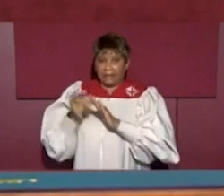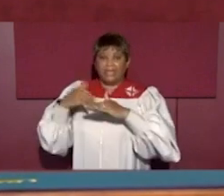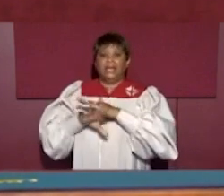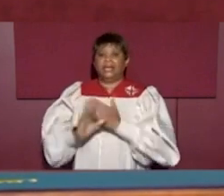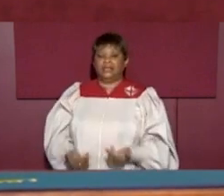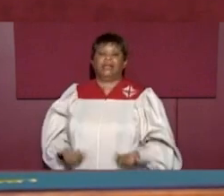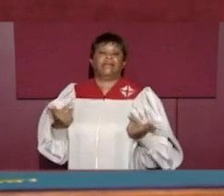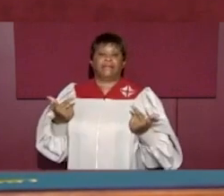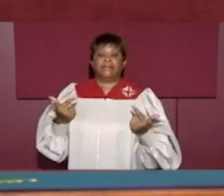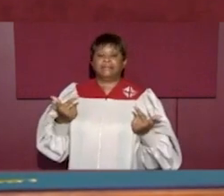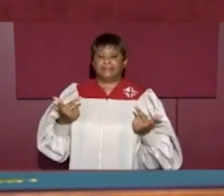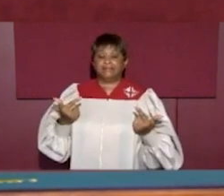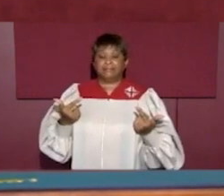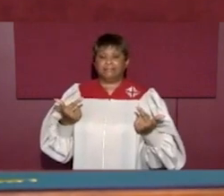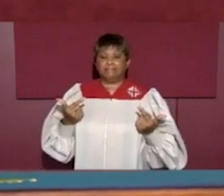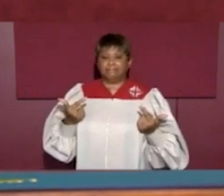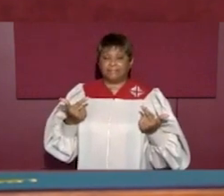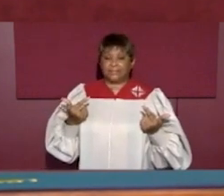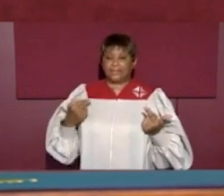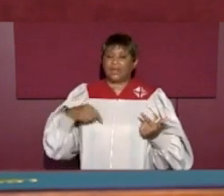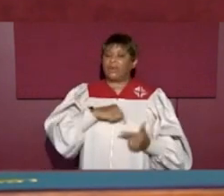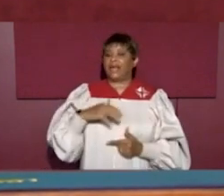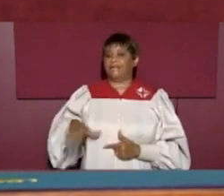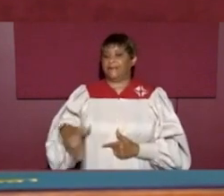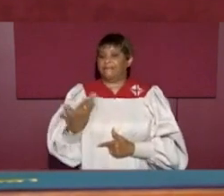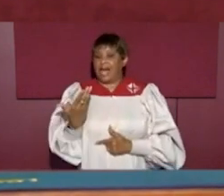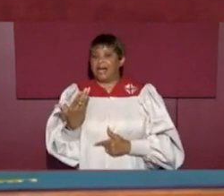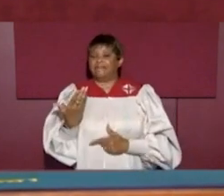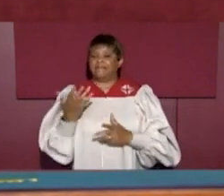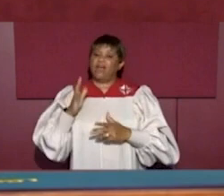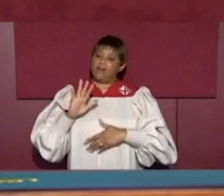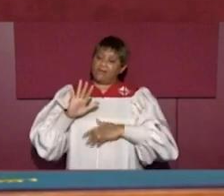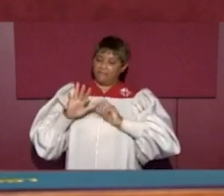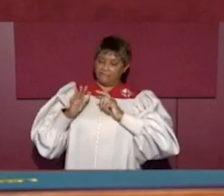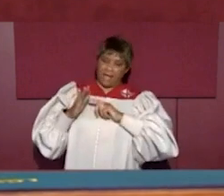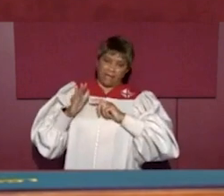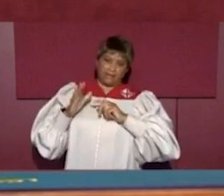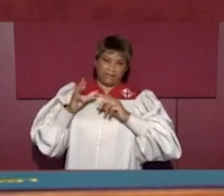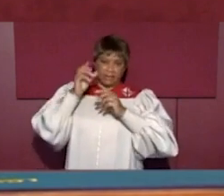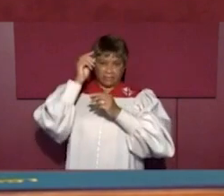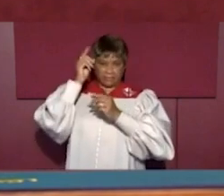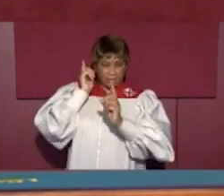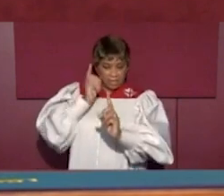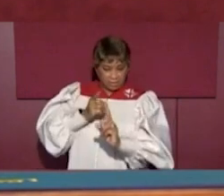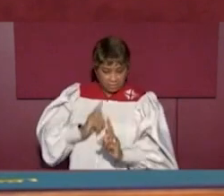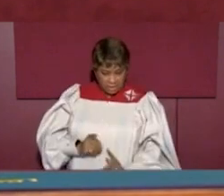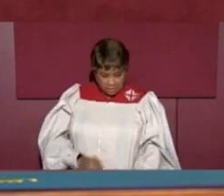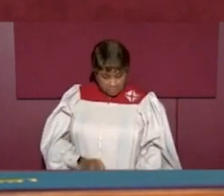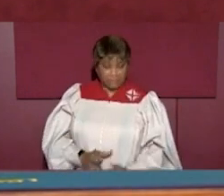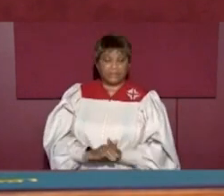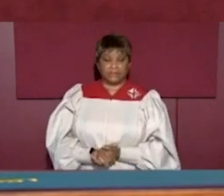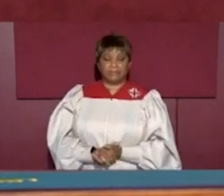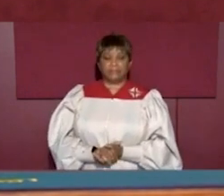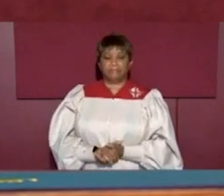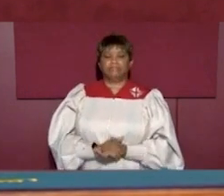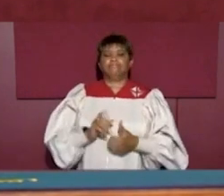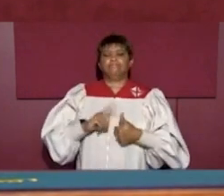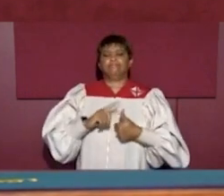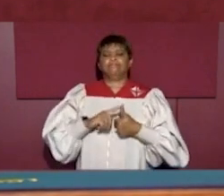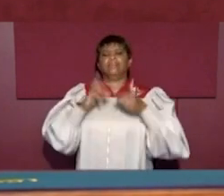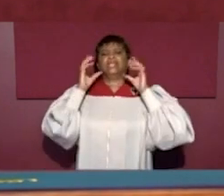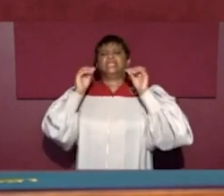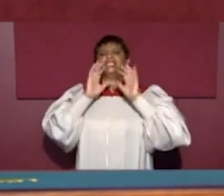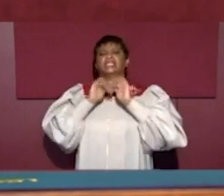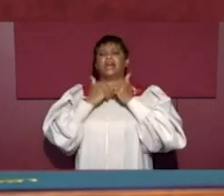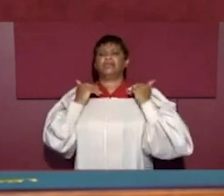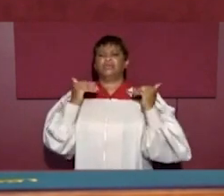time in your life. And so we've got five objectives that we're looking at over the next several weeks. I want to teach us how to